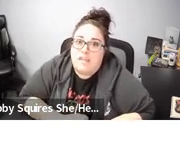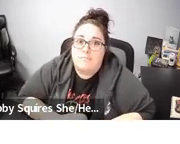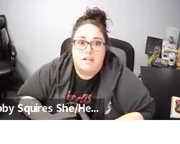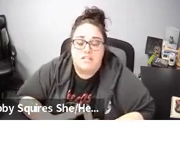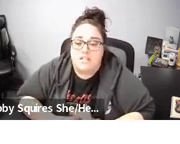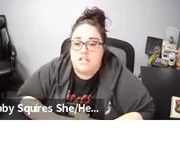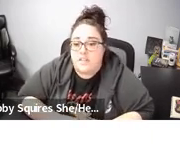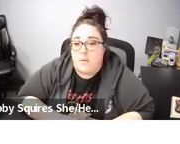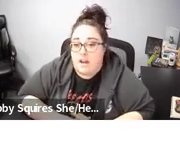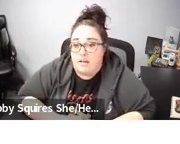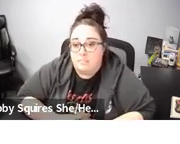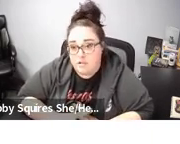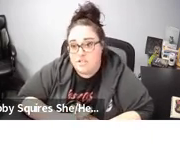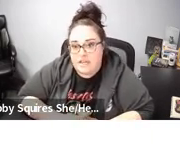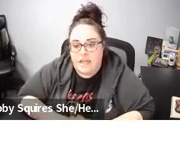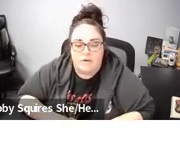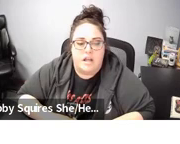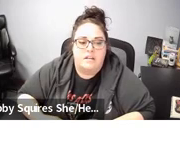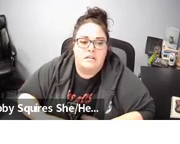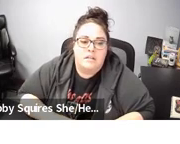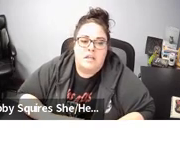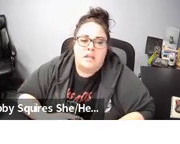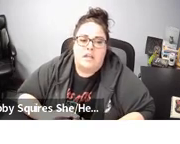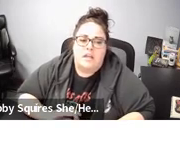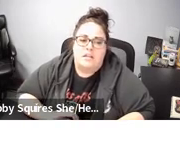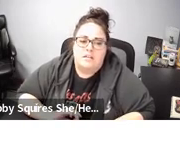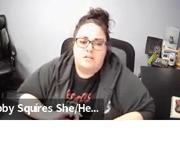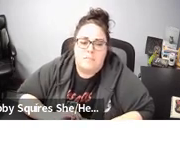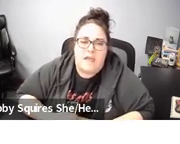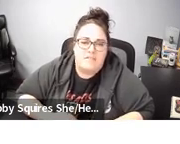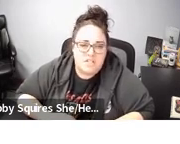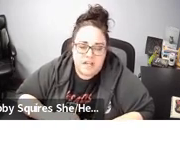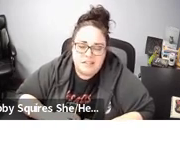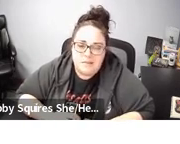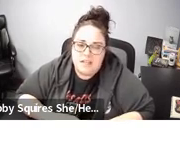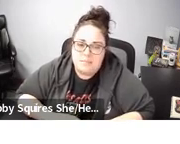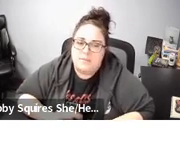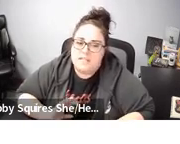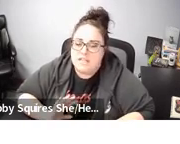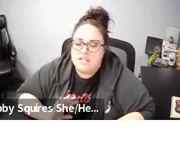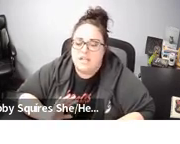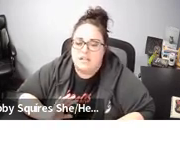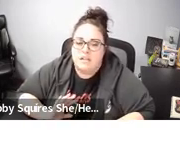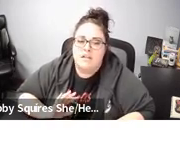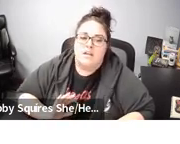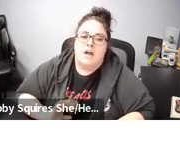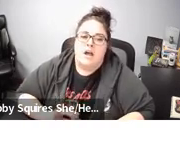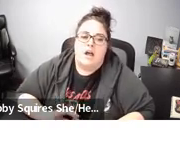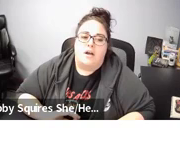So they can make a decision if they want to purchase that game or not. And I haven't checked in a minute, but